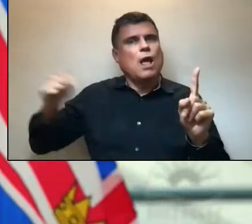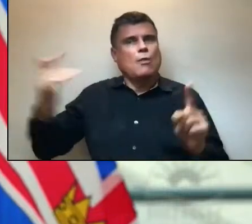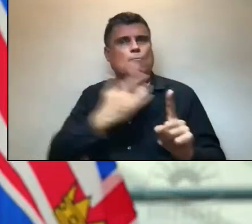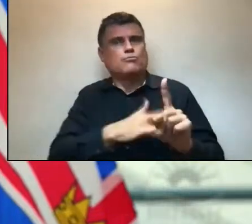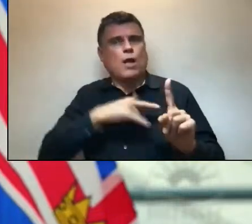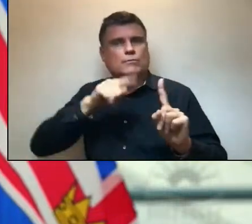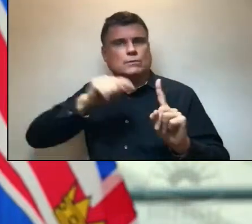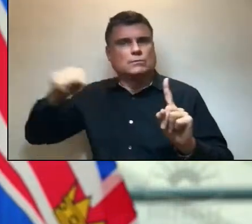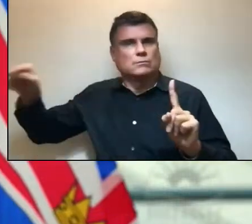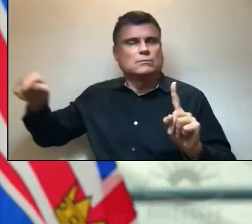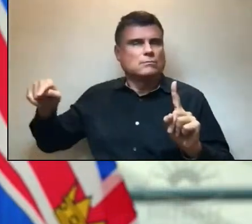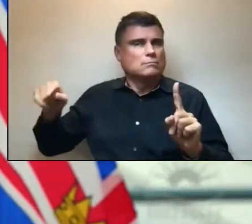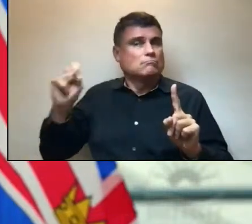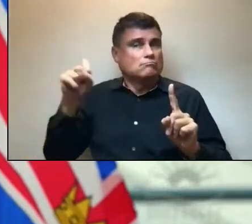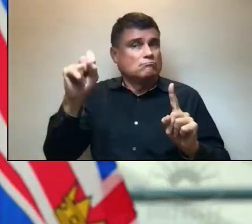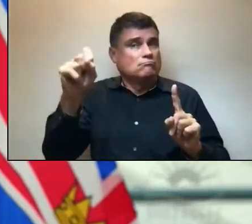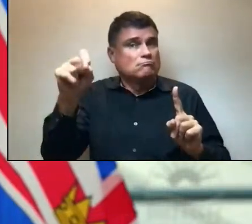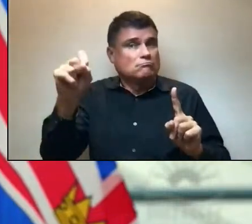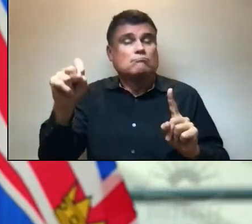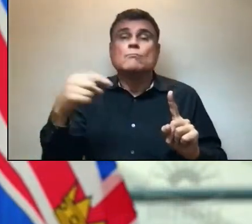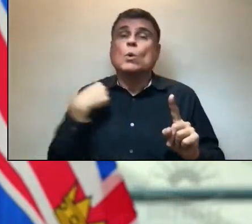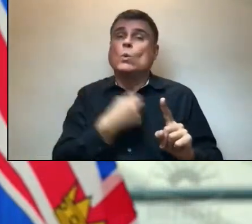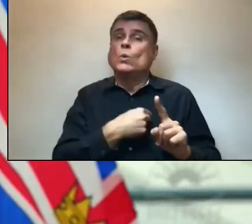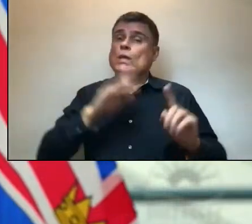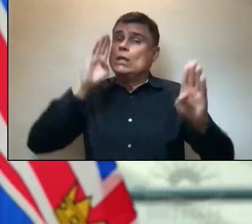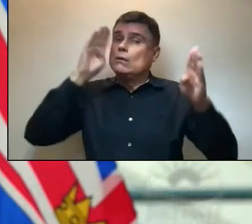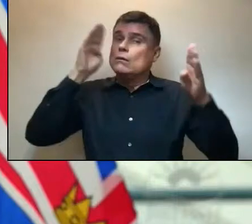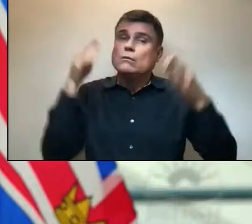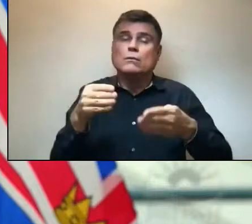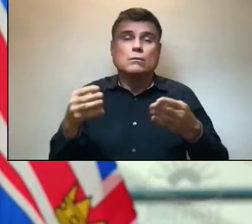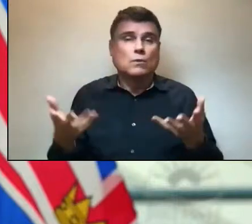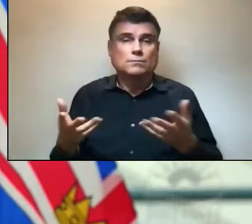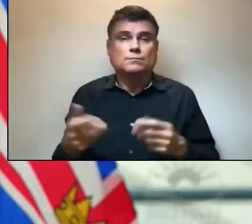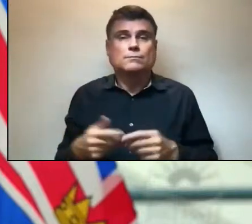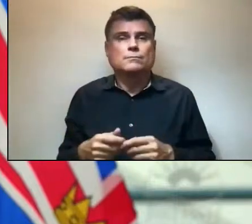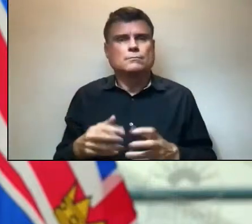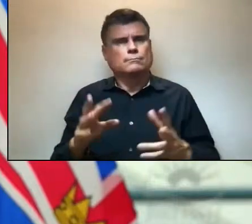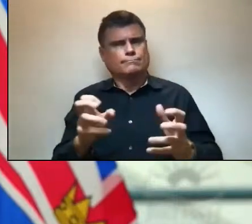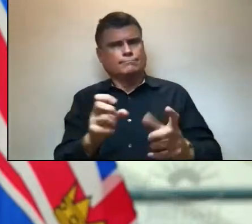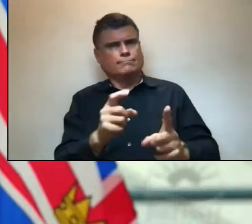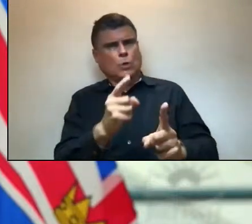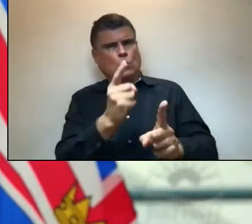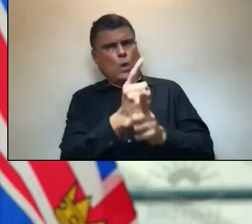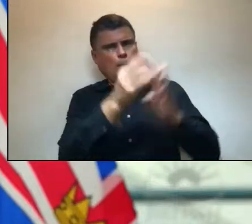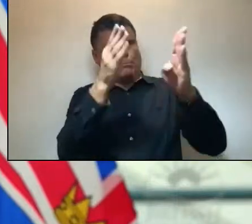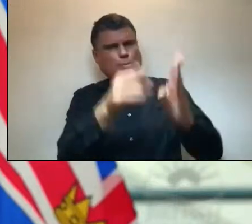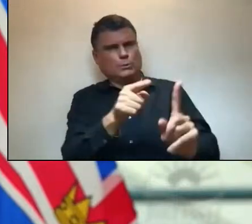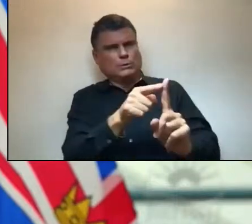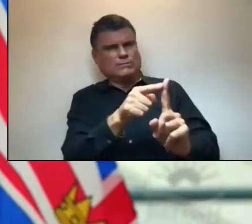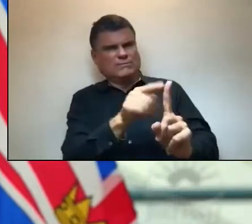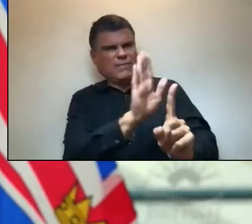been focusing on making sure we get the right test and the right person, the right test at the right time.